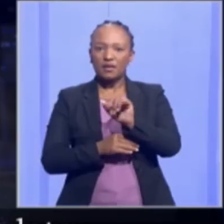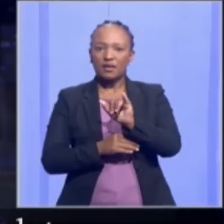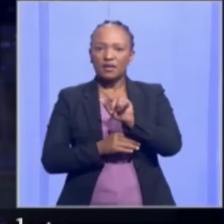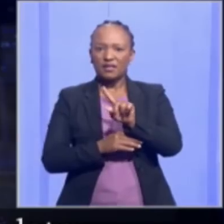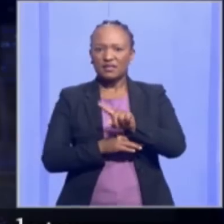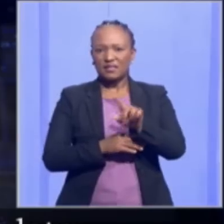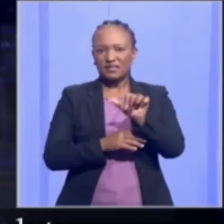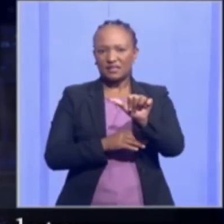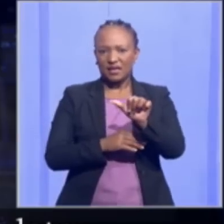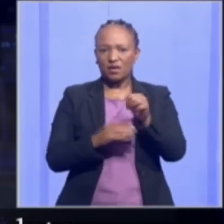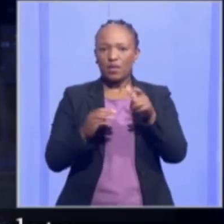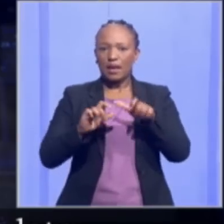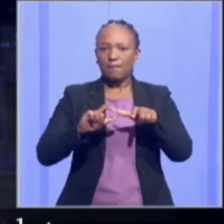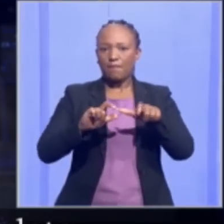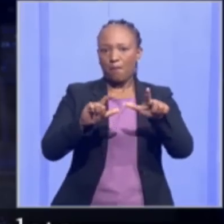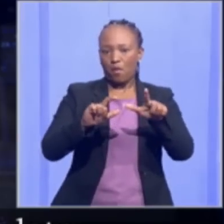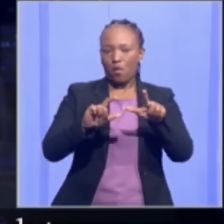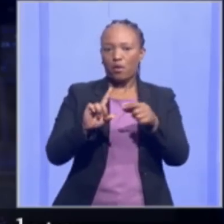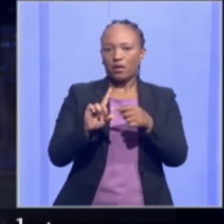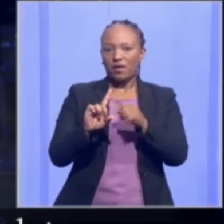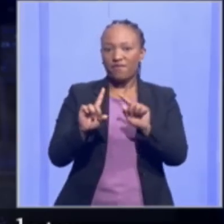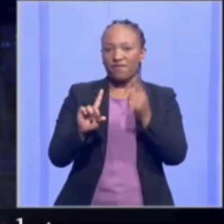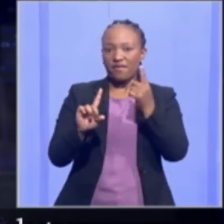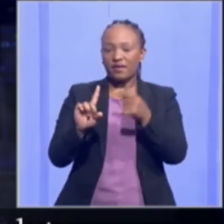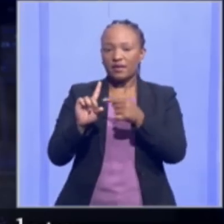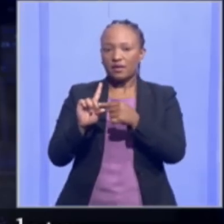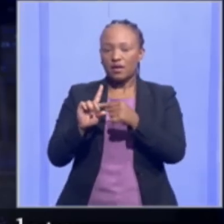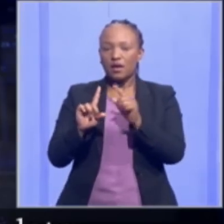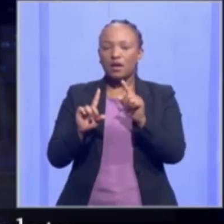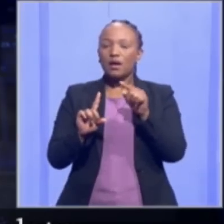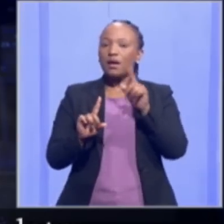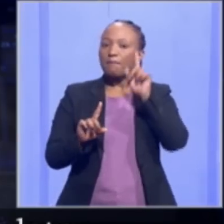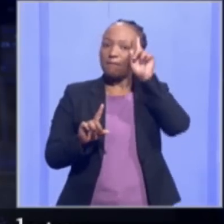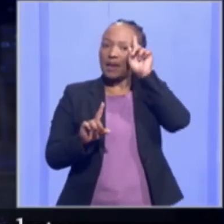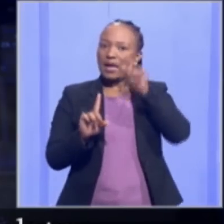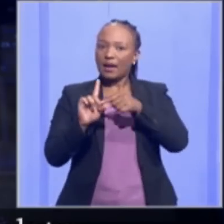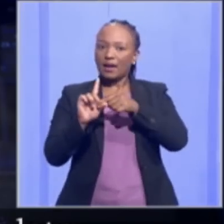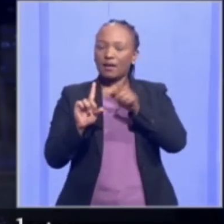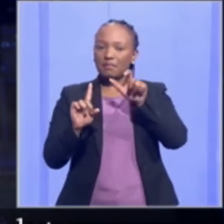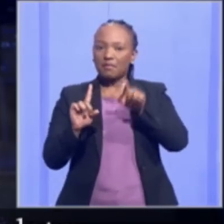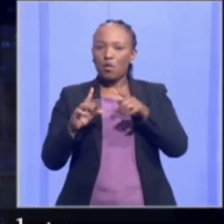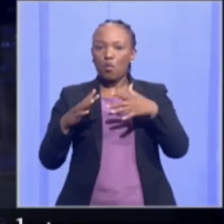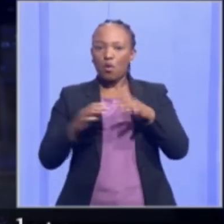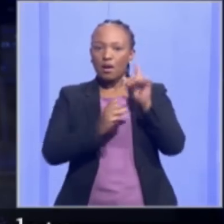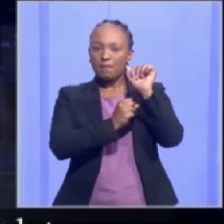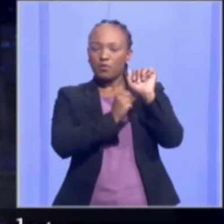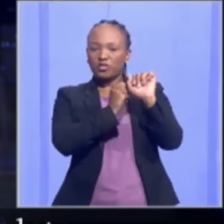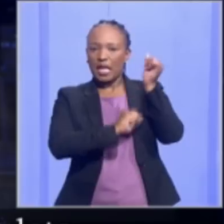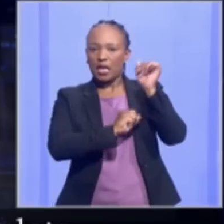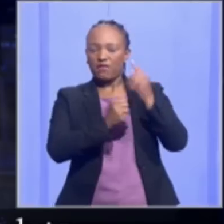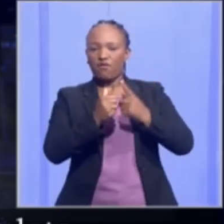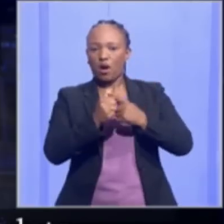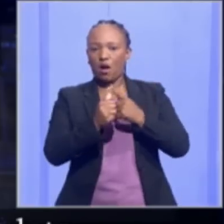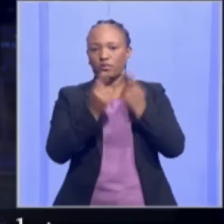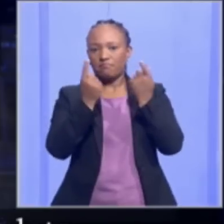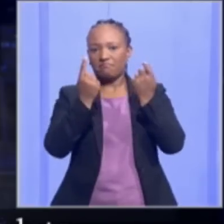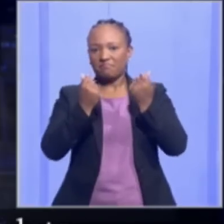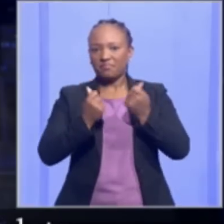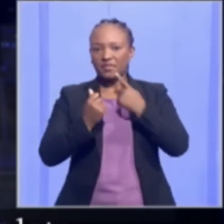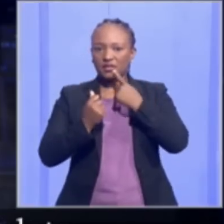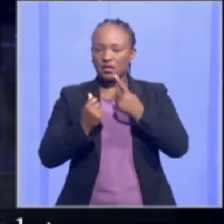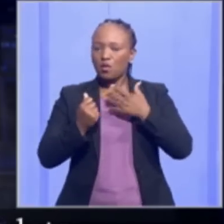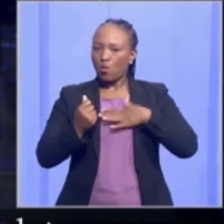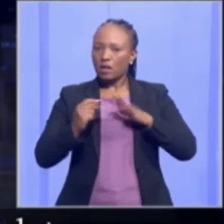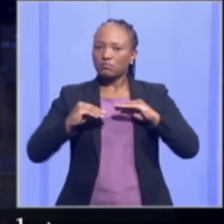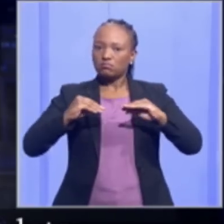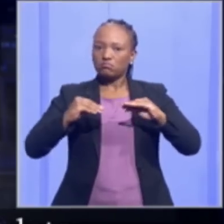Trigata Limpopo ke motho wa pele e motho Afrika Borwa a entse motšhini wa o bala tšhelete mme o re o batla ho